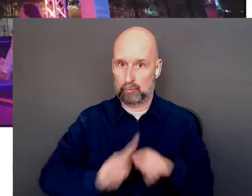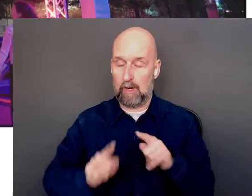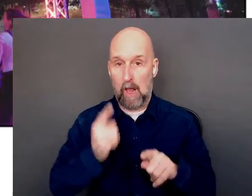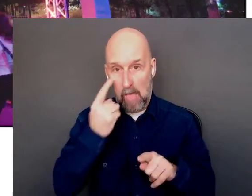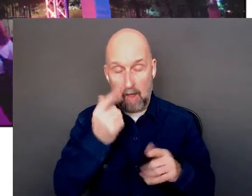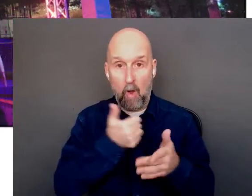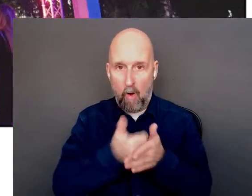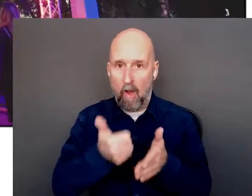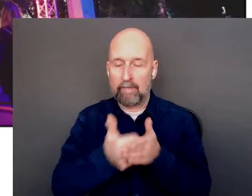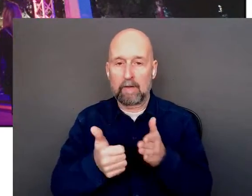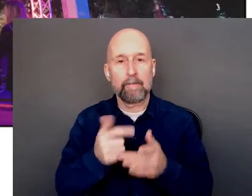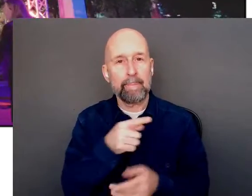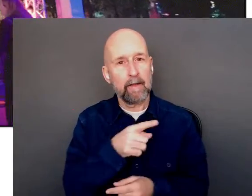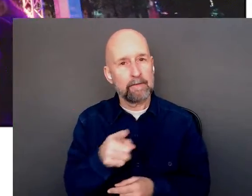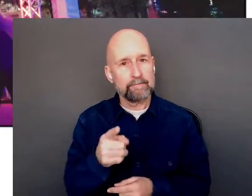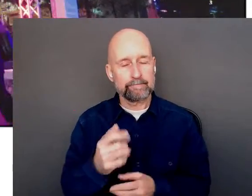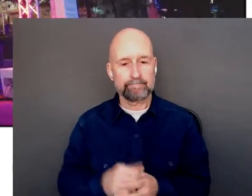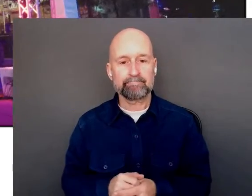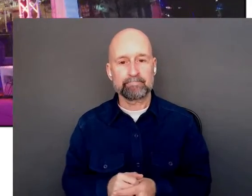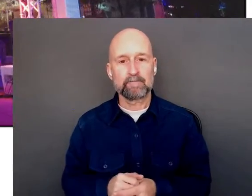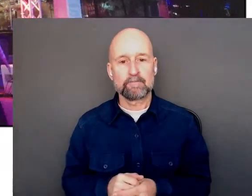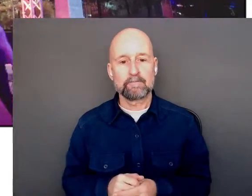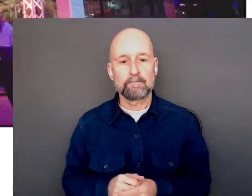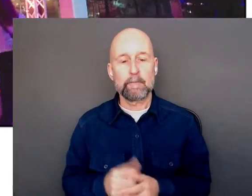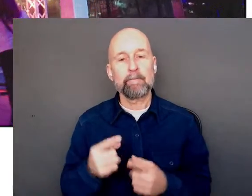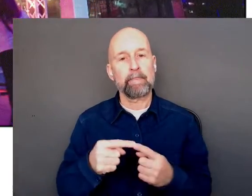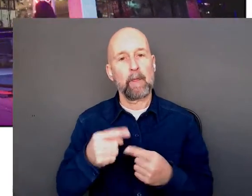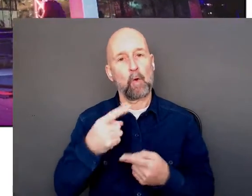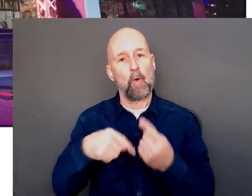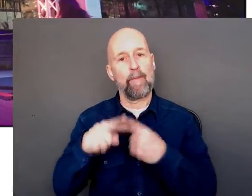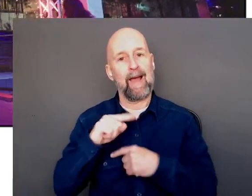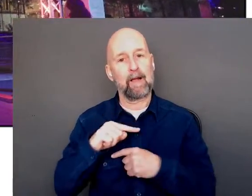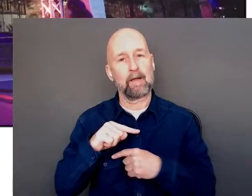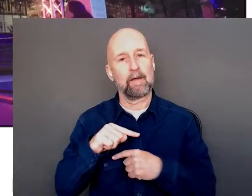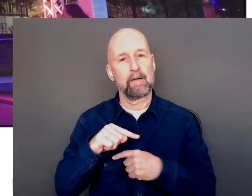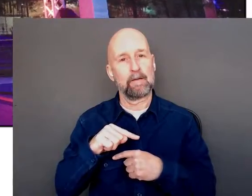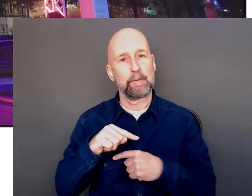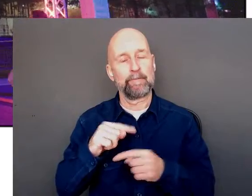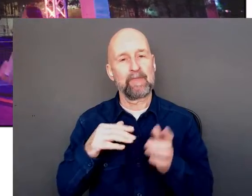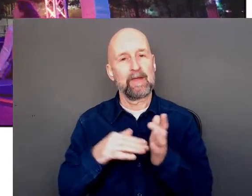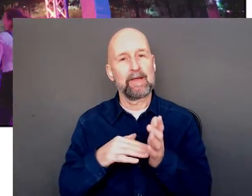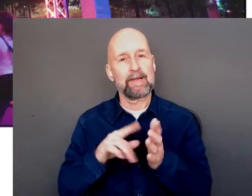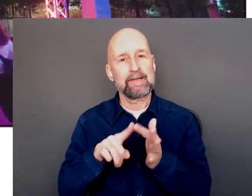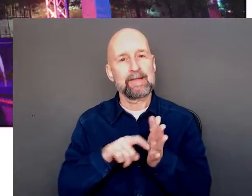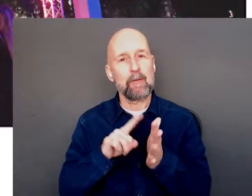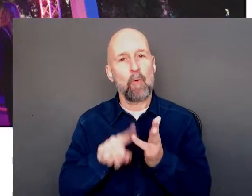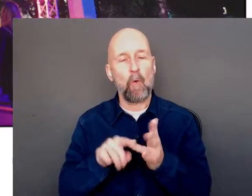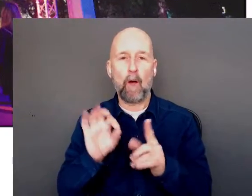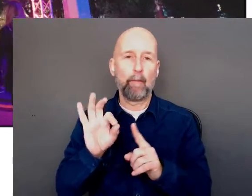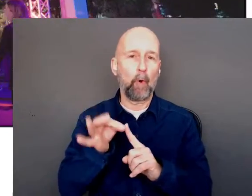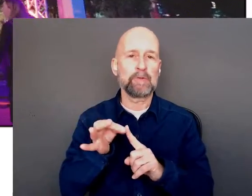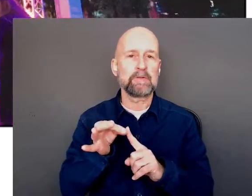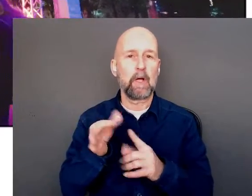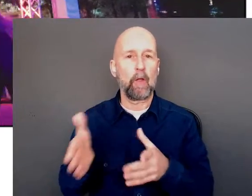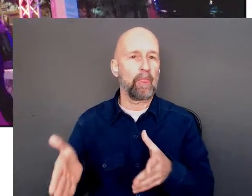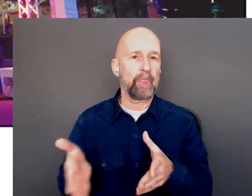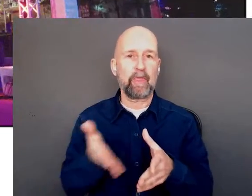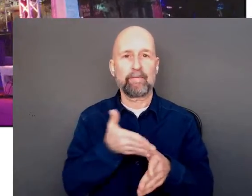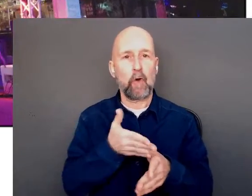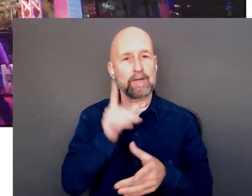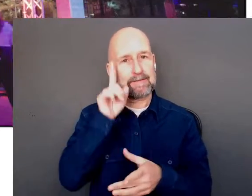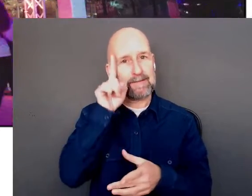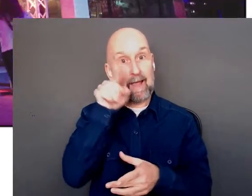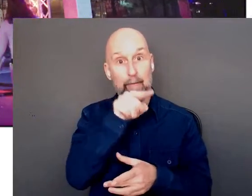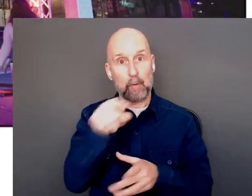you have for the... Yeah, just to come back to the 0 point, or let's say the first step you take in